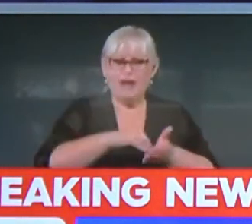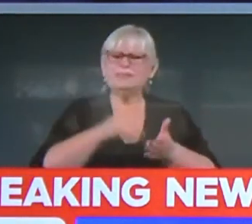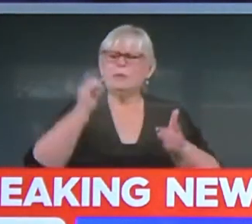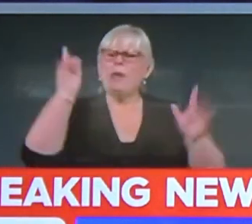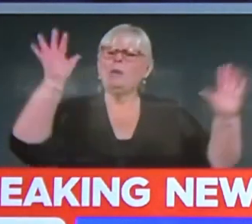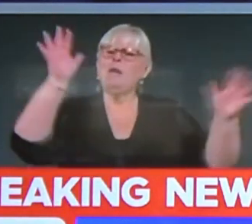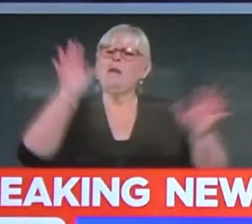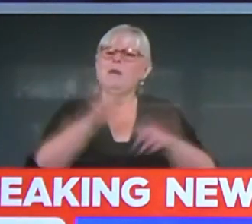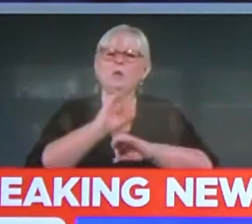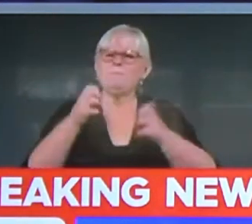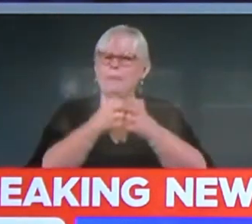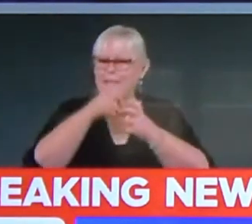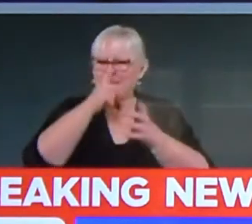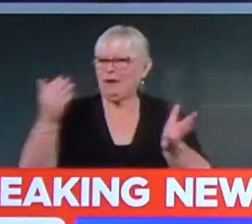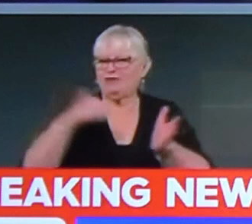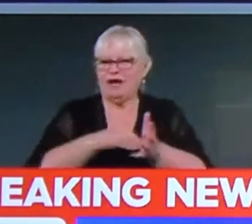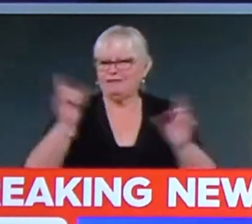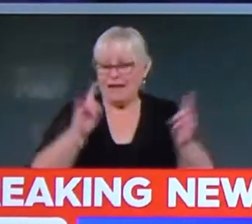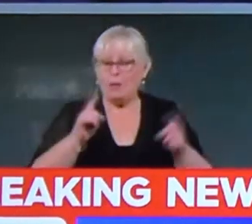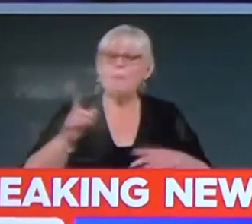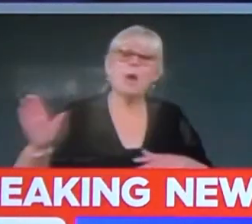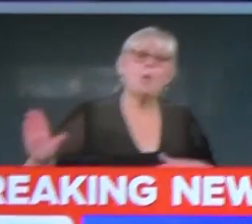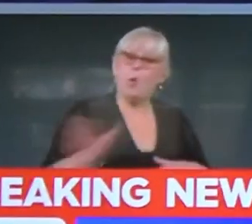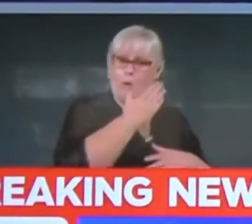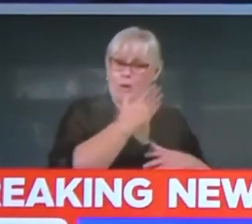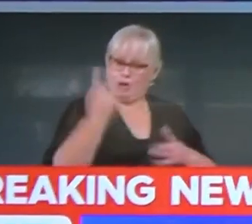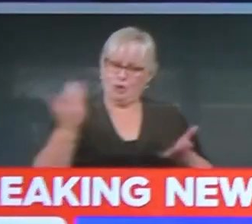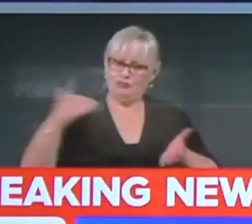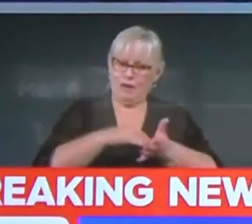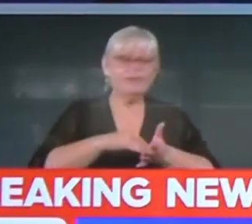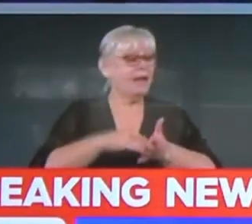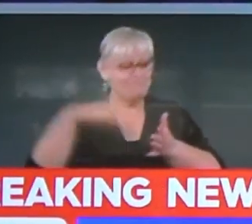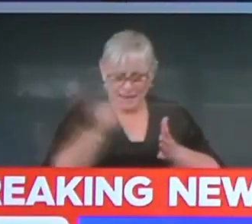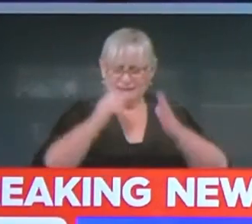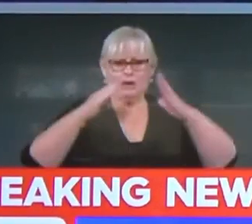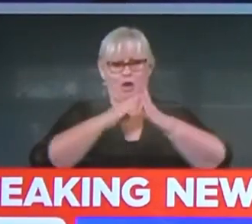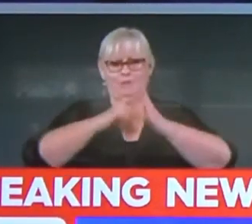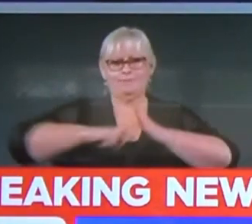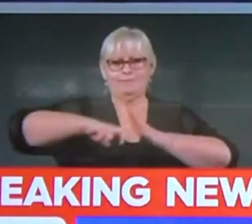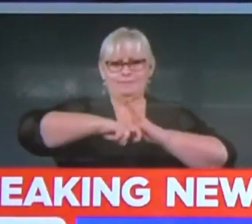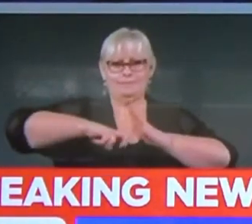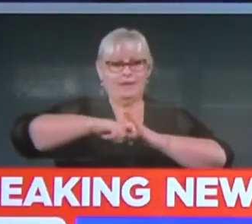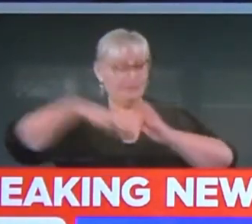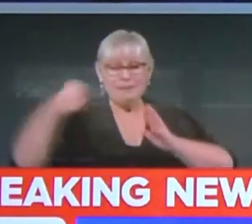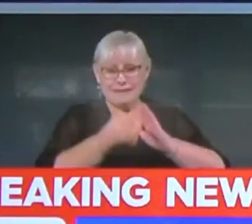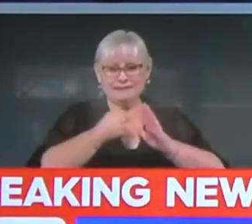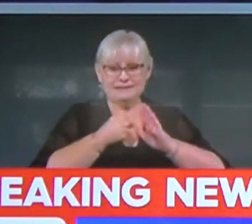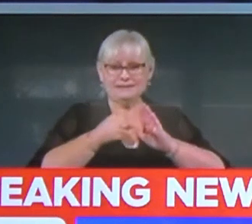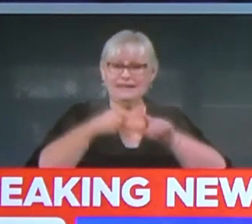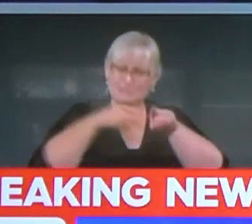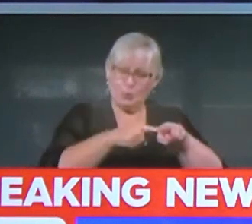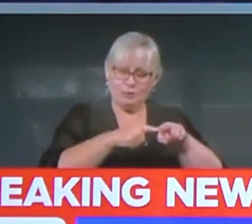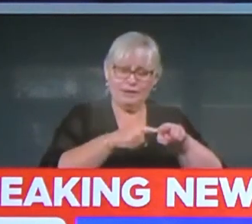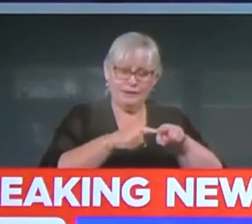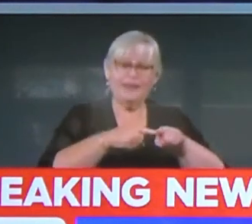day, all of them are required to go into self-isolation by public health order at a state